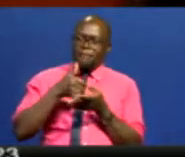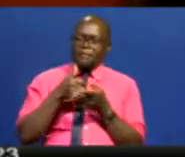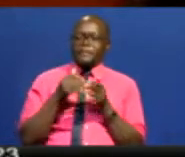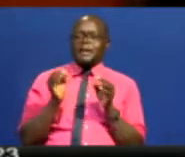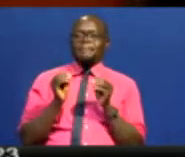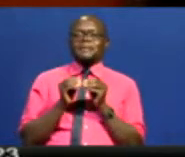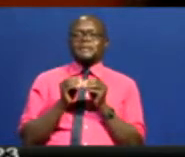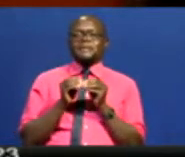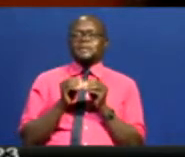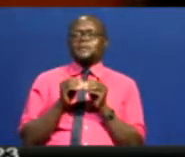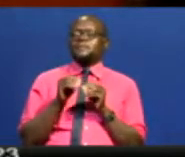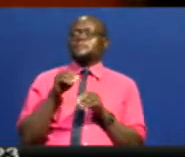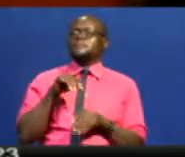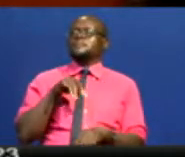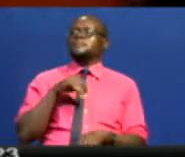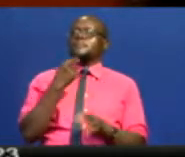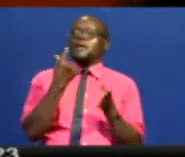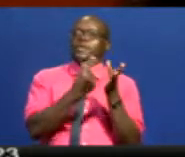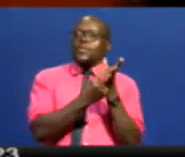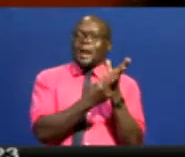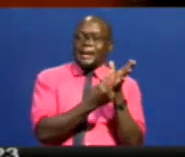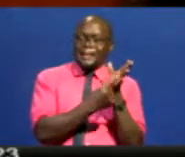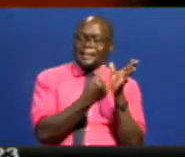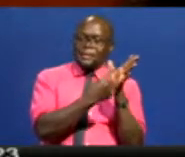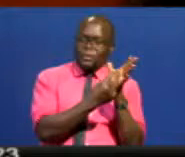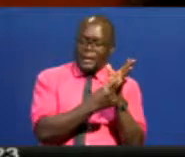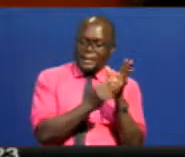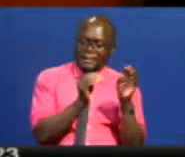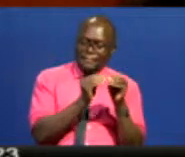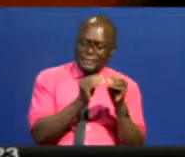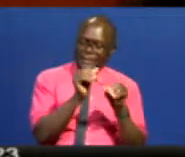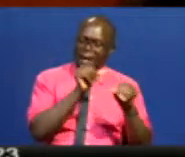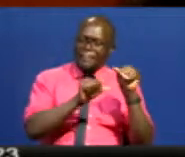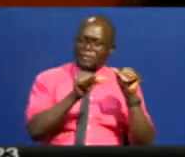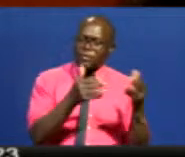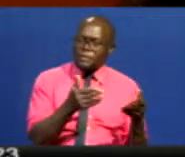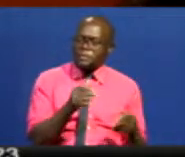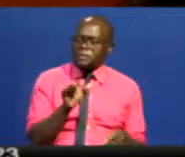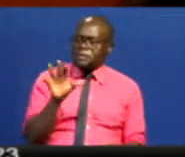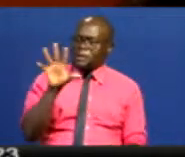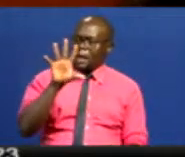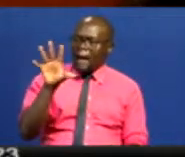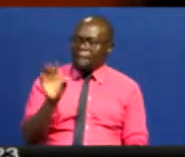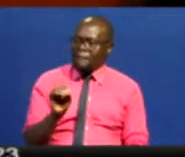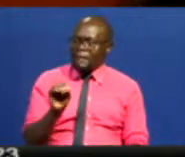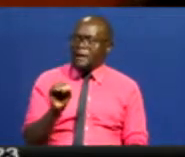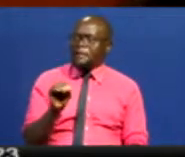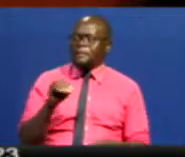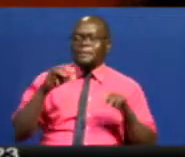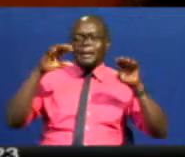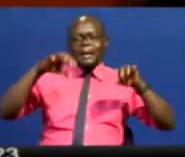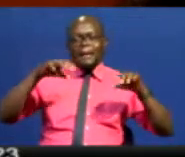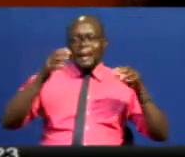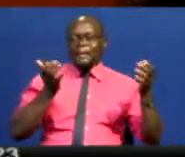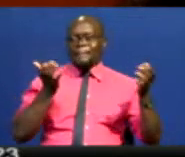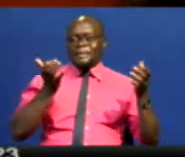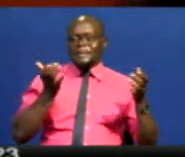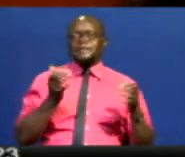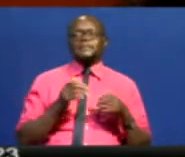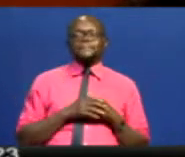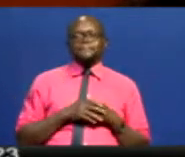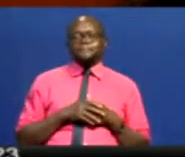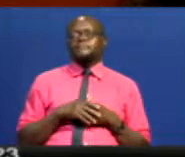Kampala. That meeting was about the African grain trade. And it was